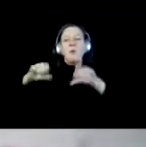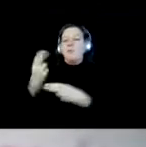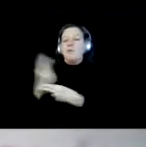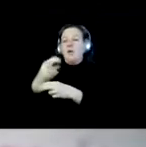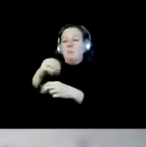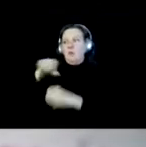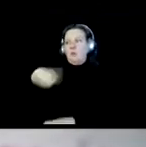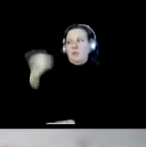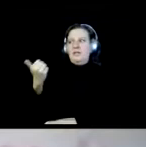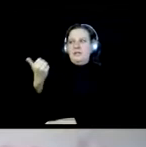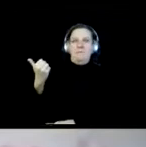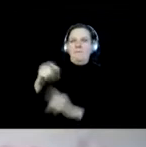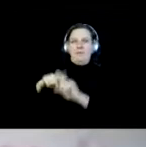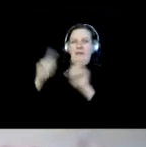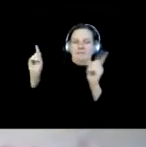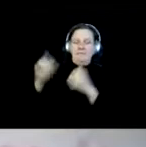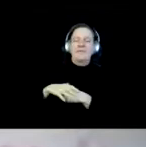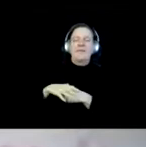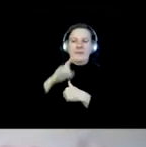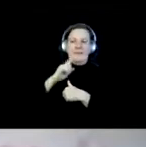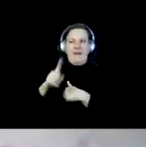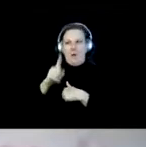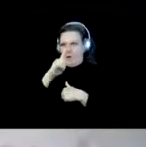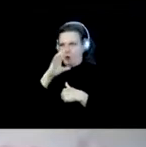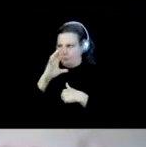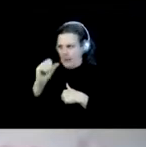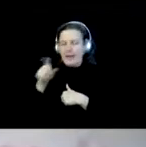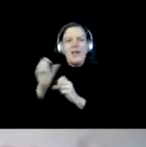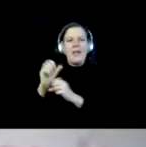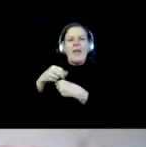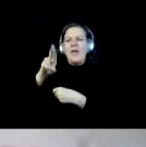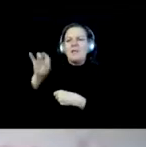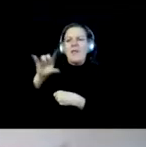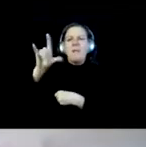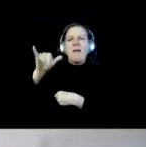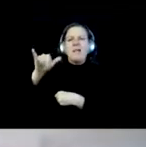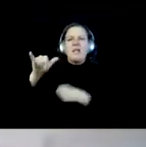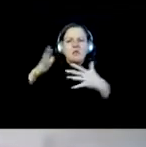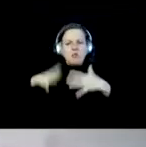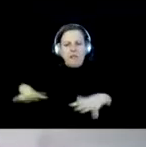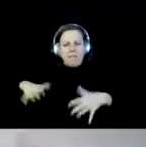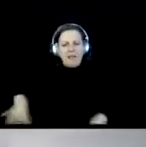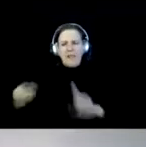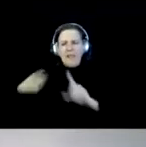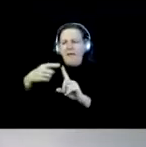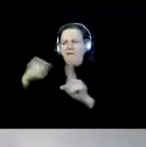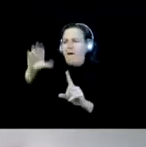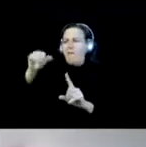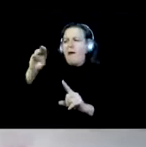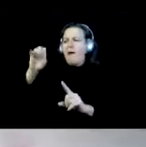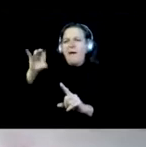really into the fact that they had made these like really ruffly dresses out of camouflage and how much of an obvious kind